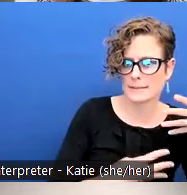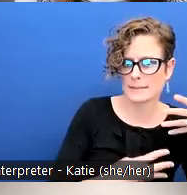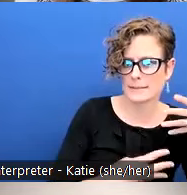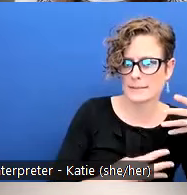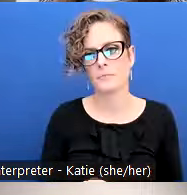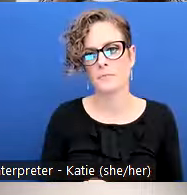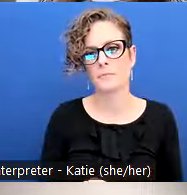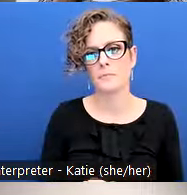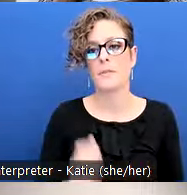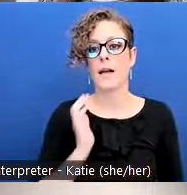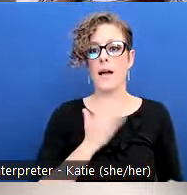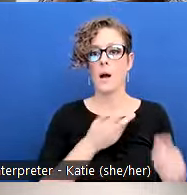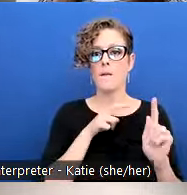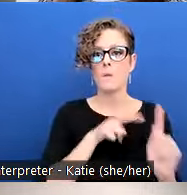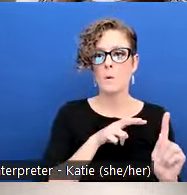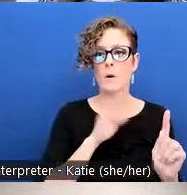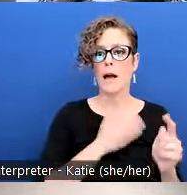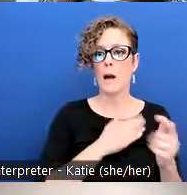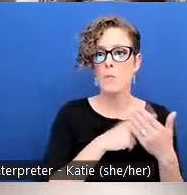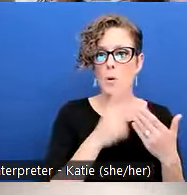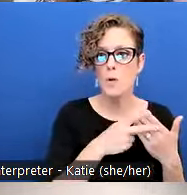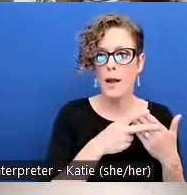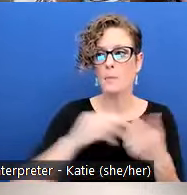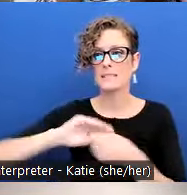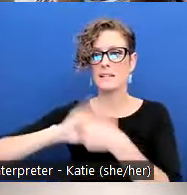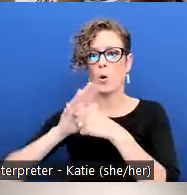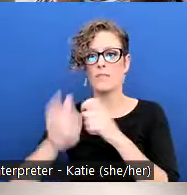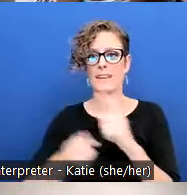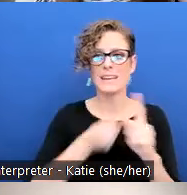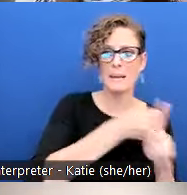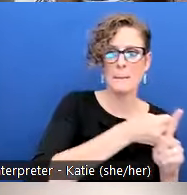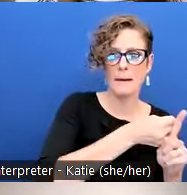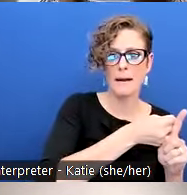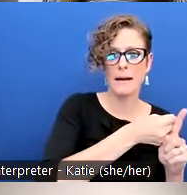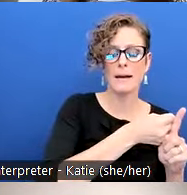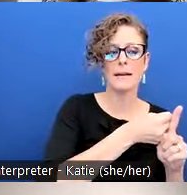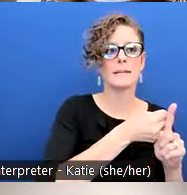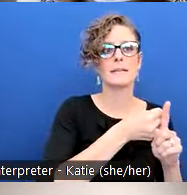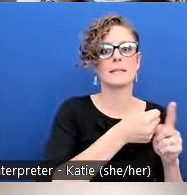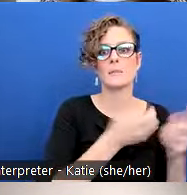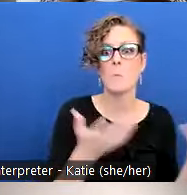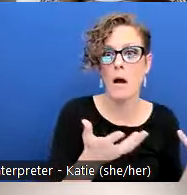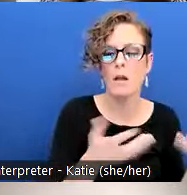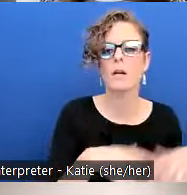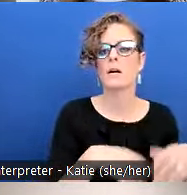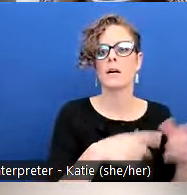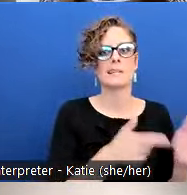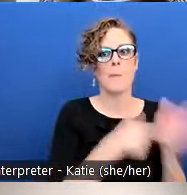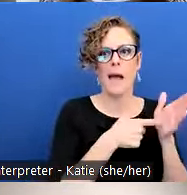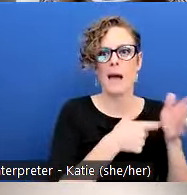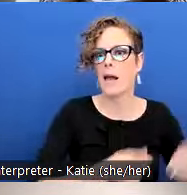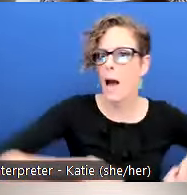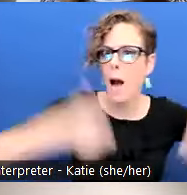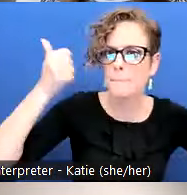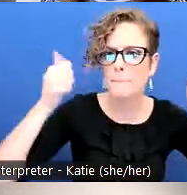to what we've heard from all of you and your programs about the impact of COVID, the increased demand, the